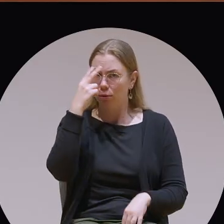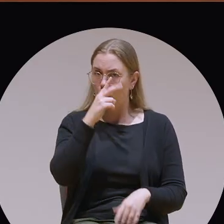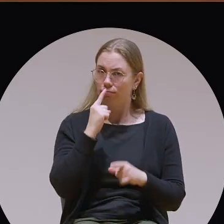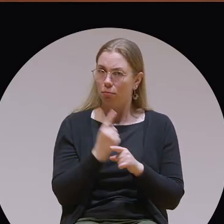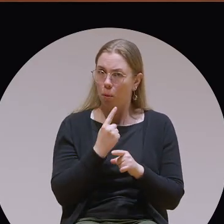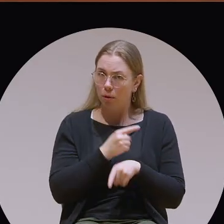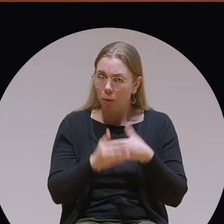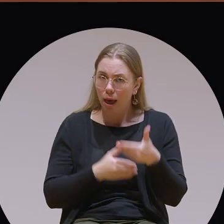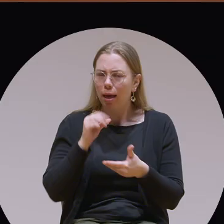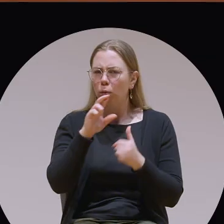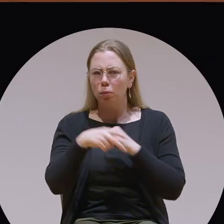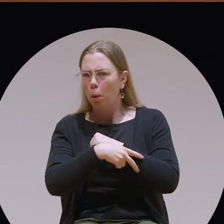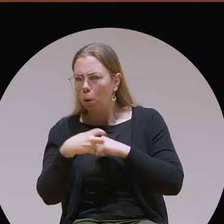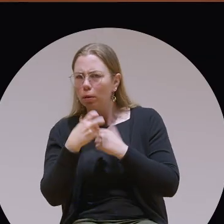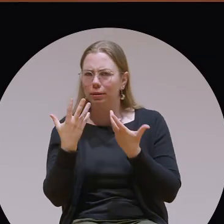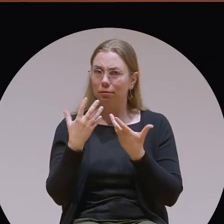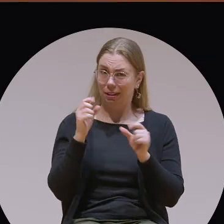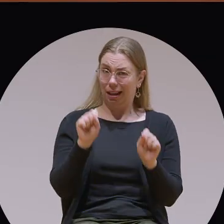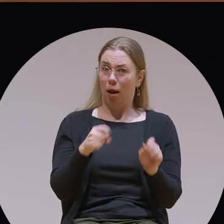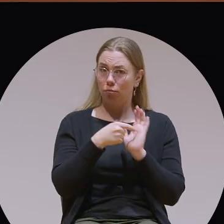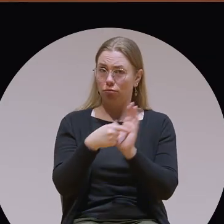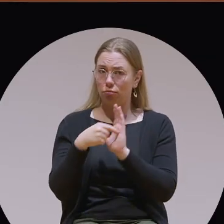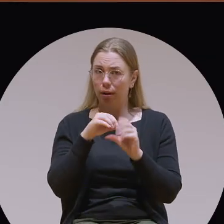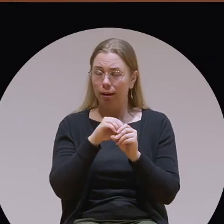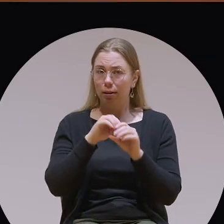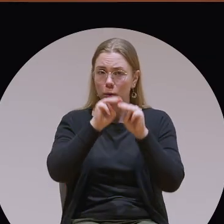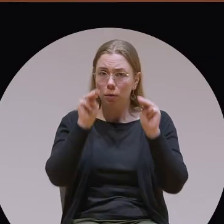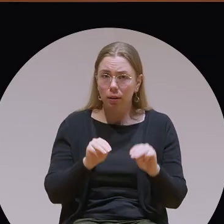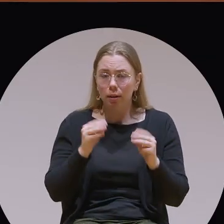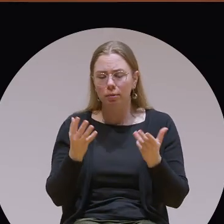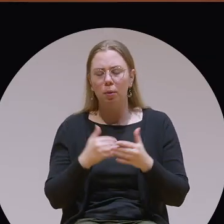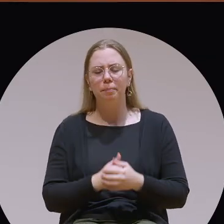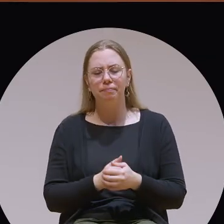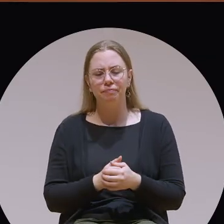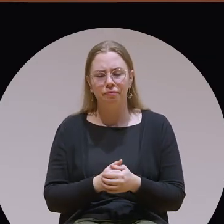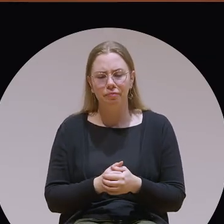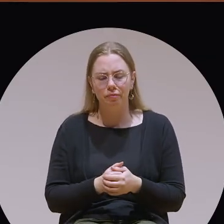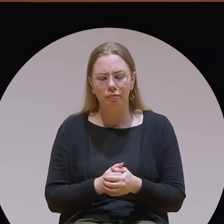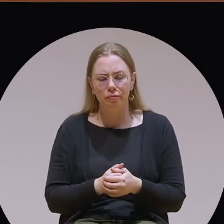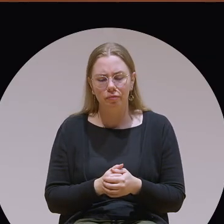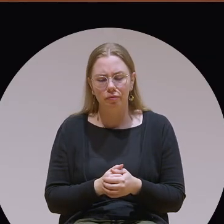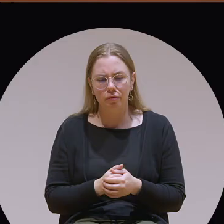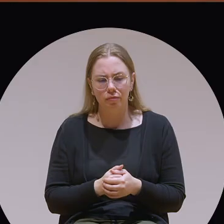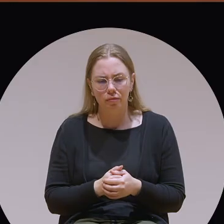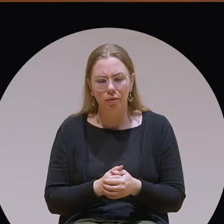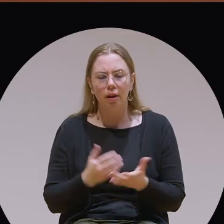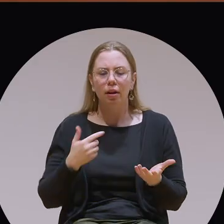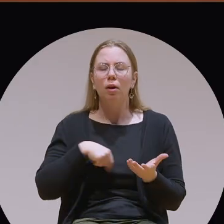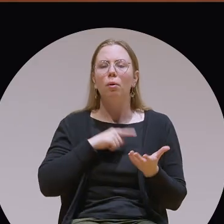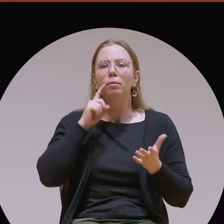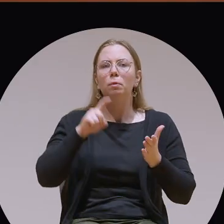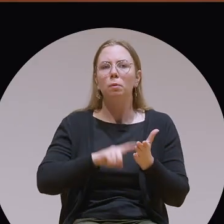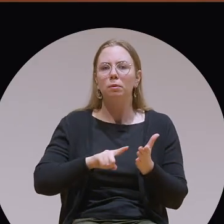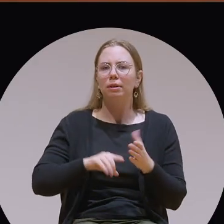museum. I spoke a great deal to my colleague, Joanne Pillsbury, who runs our Ancient